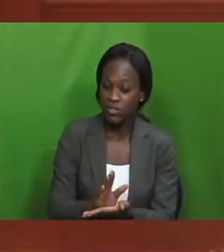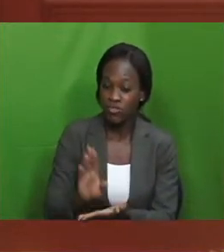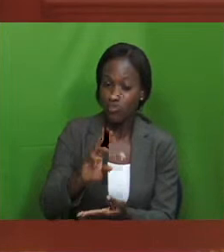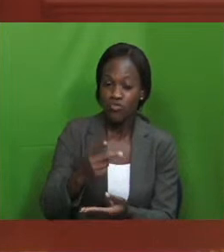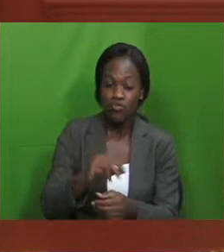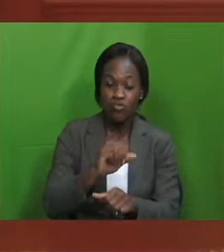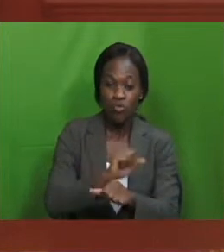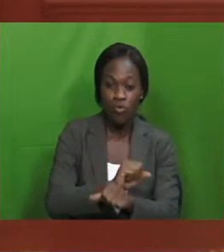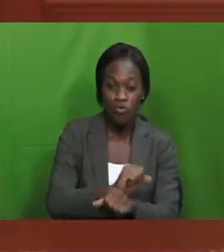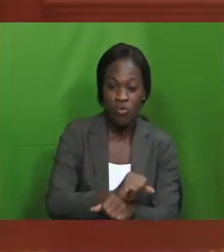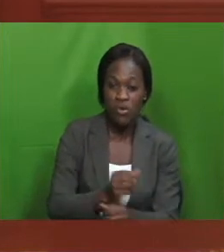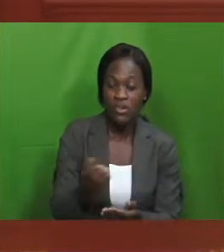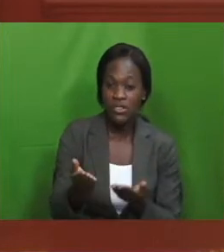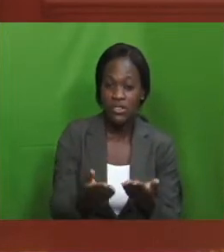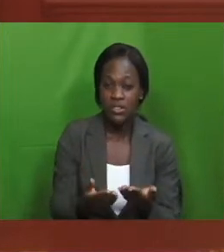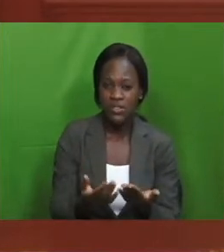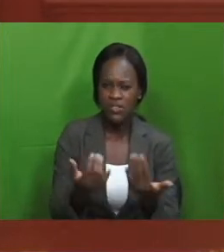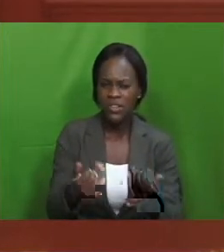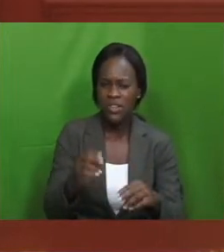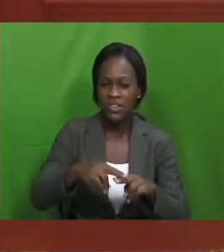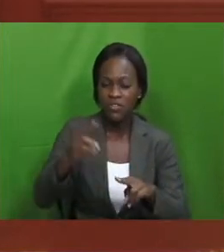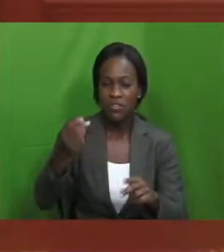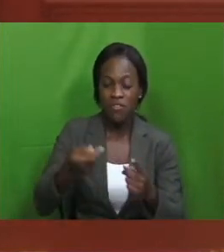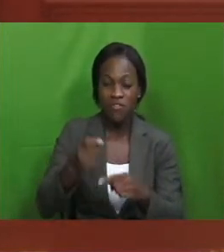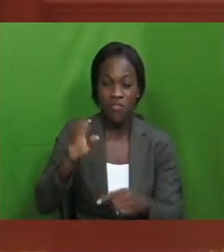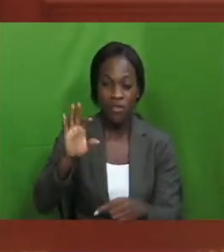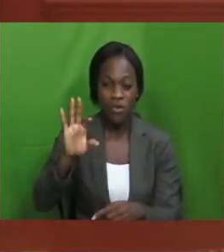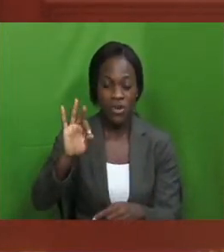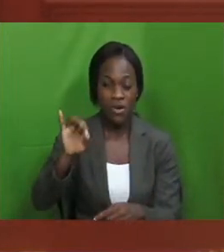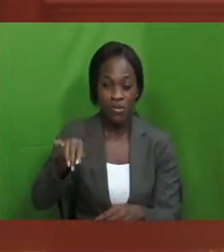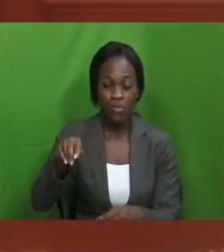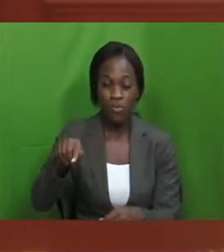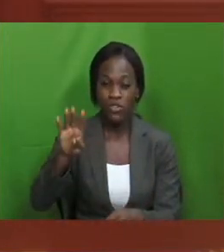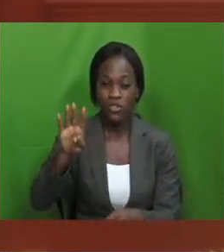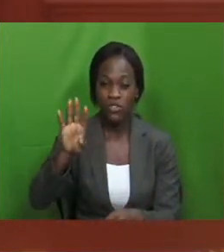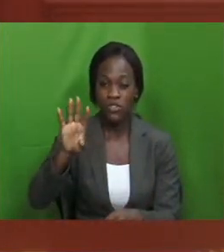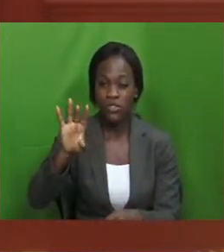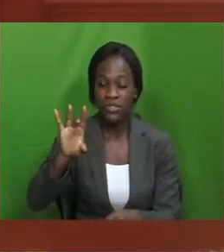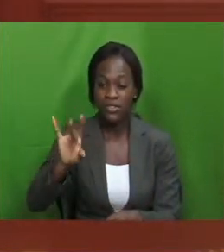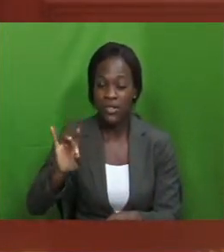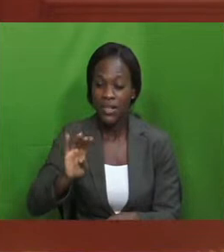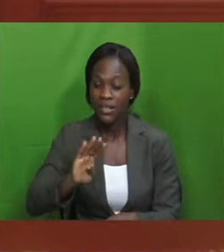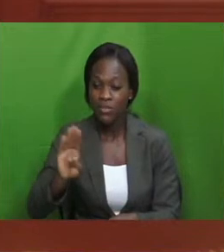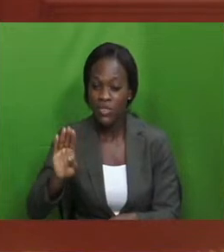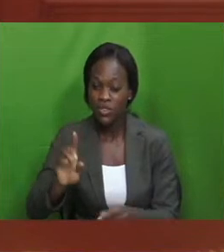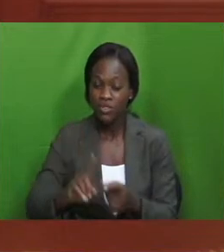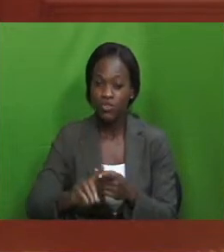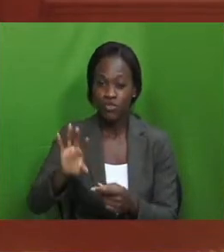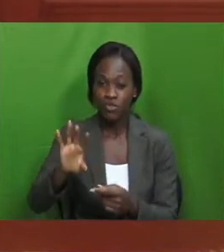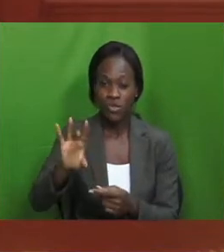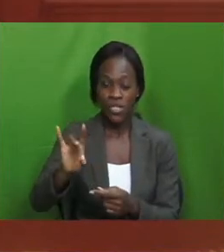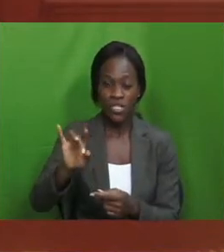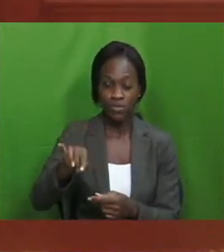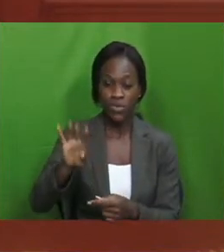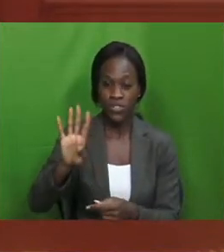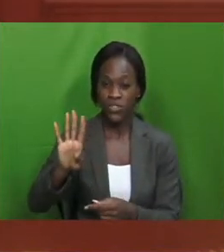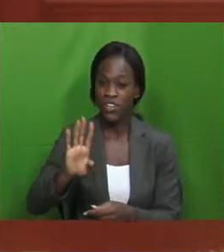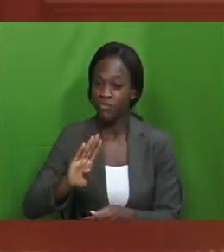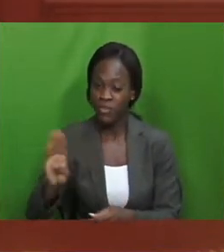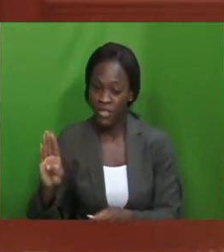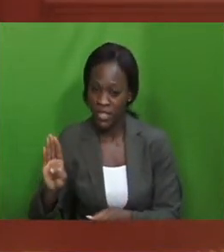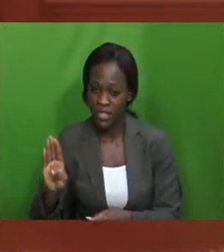from 5.9 billion, able to capture the appropriate figures, to 8.5